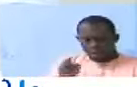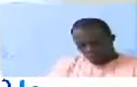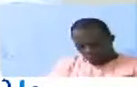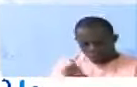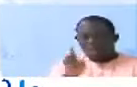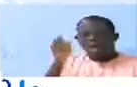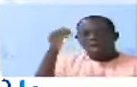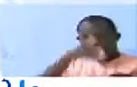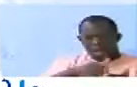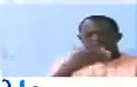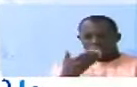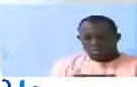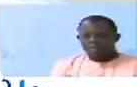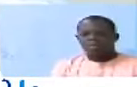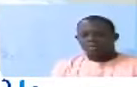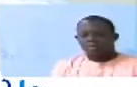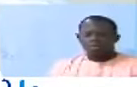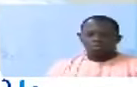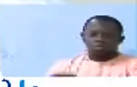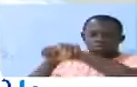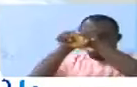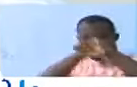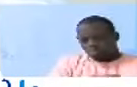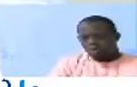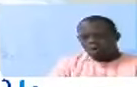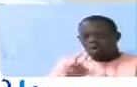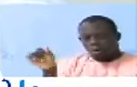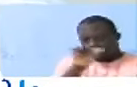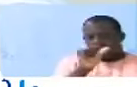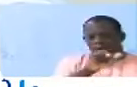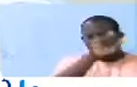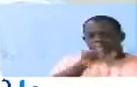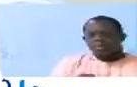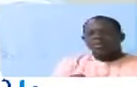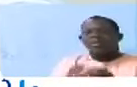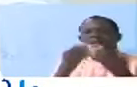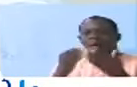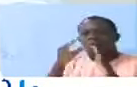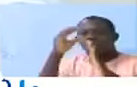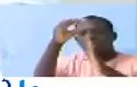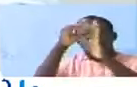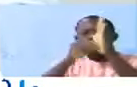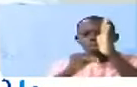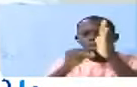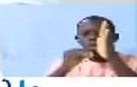In total, how many were they? Abe Kafunia Kafunyomai Mojalam.